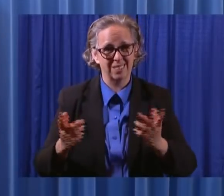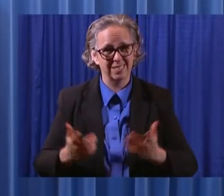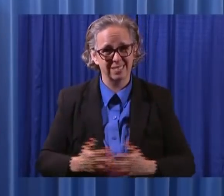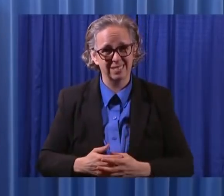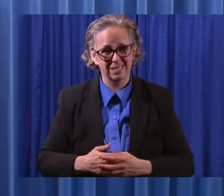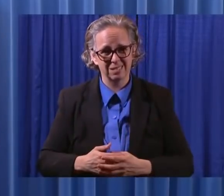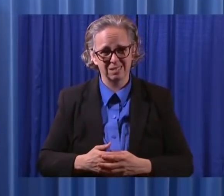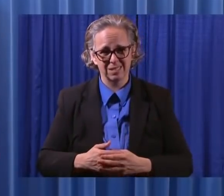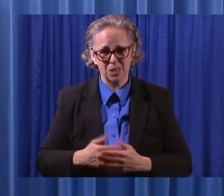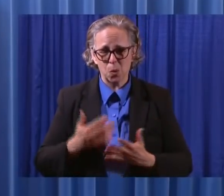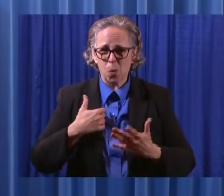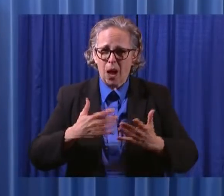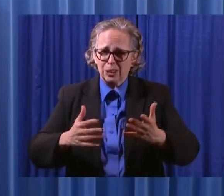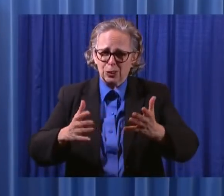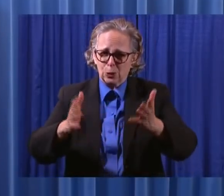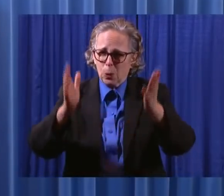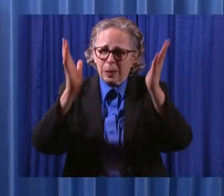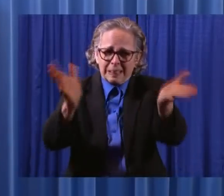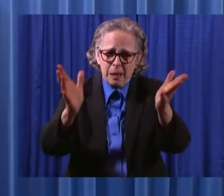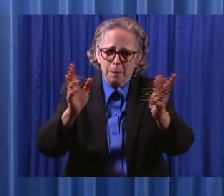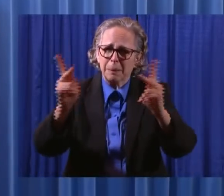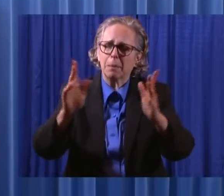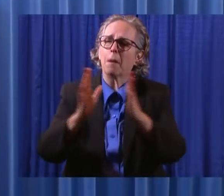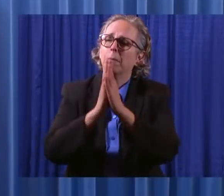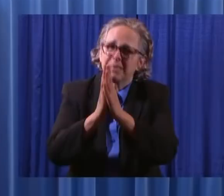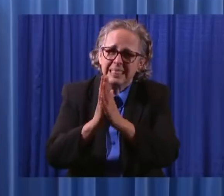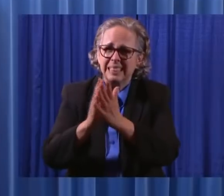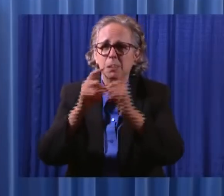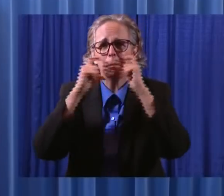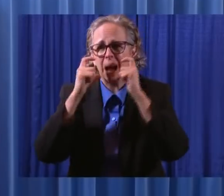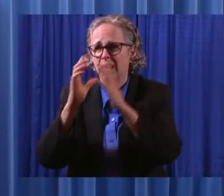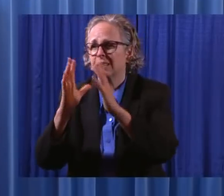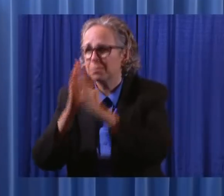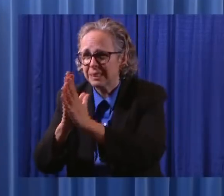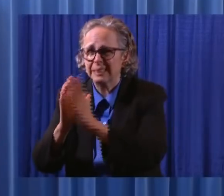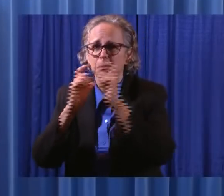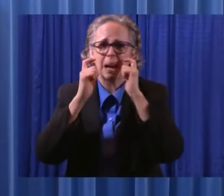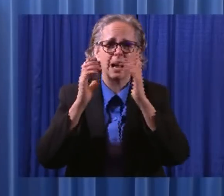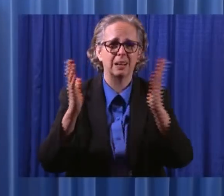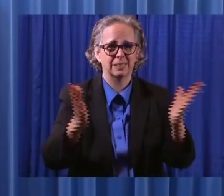public, will wear masks. But we'll have more on that.